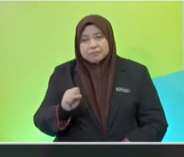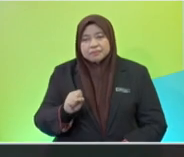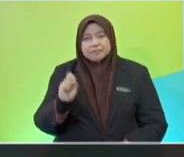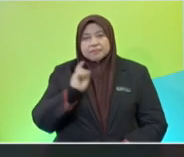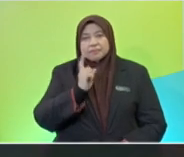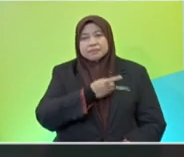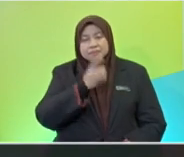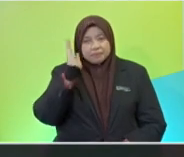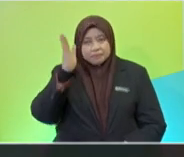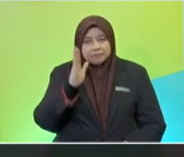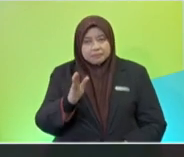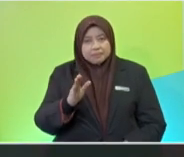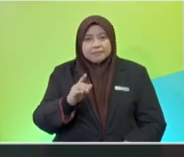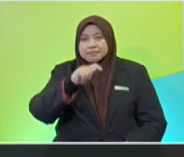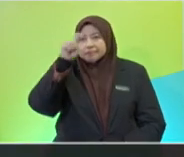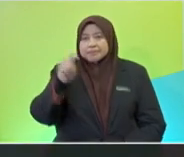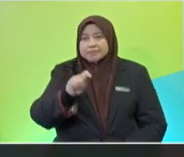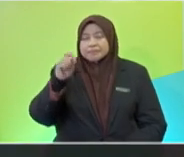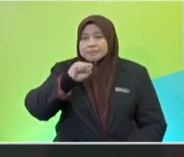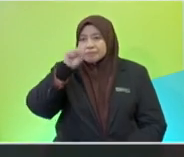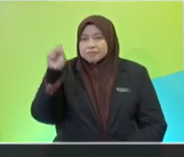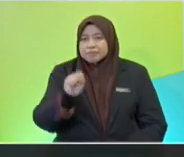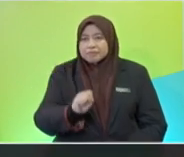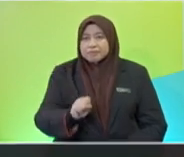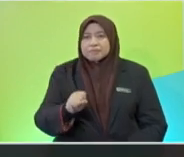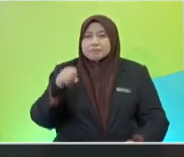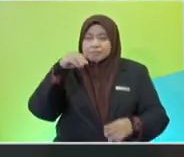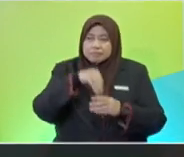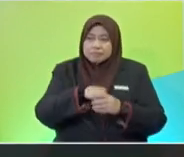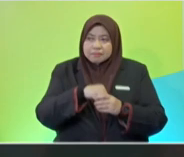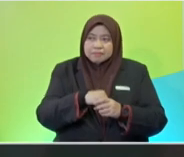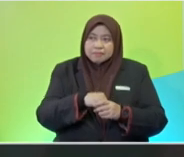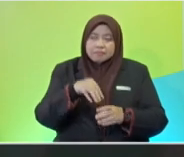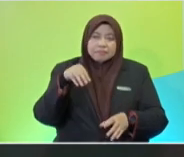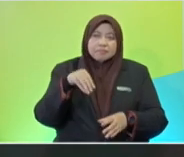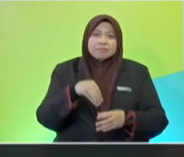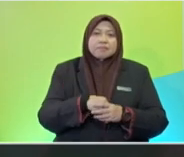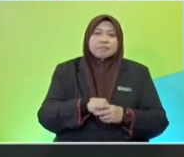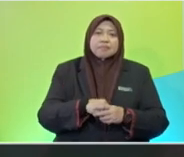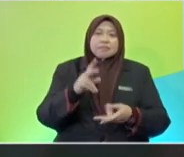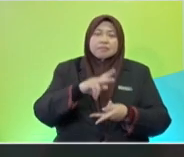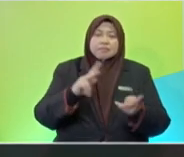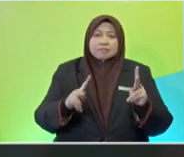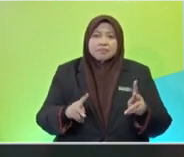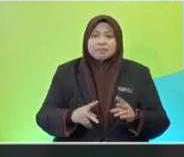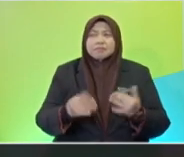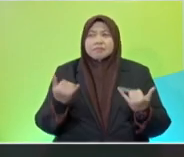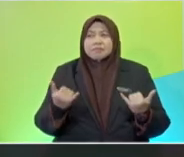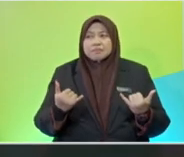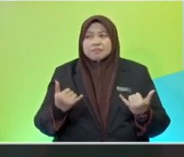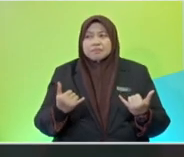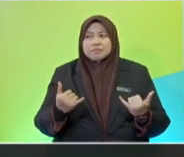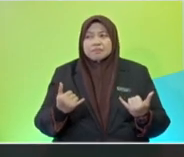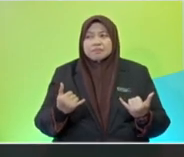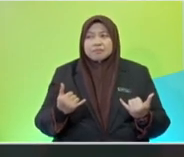question. Okay. I'm gonna put it inside this box. Oh. I'm gonna close it up. Okay, Sean. Now. Can I look now? Yes,